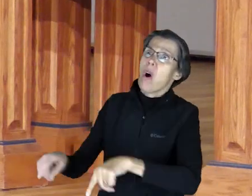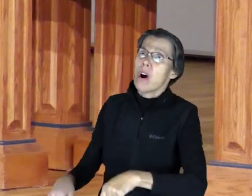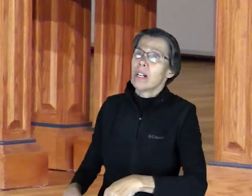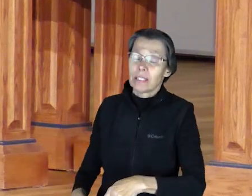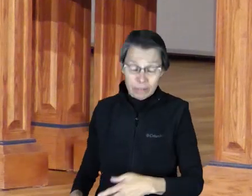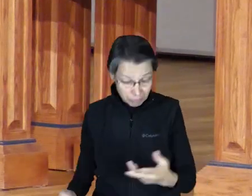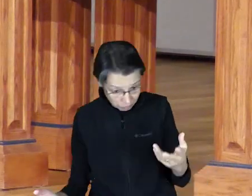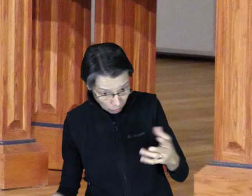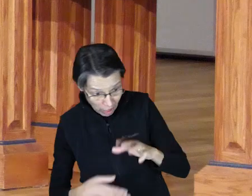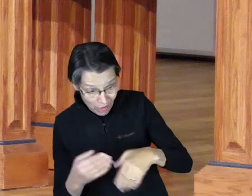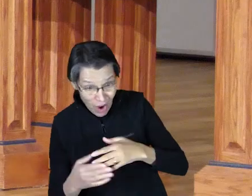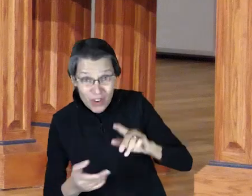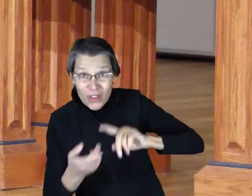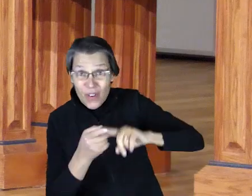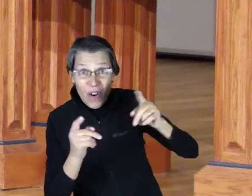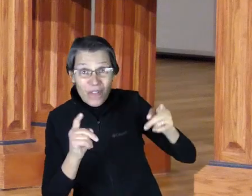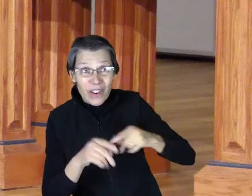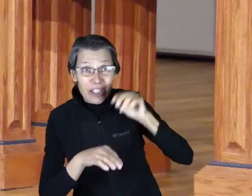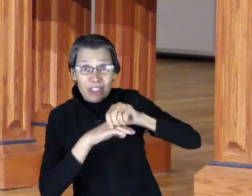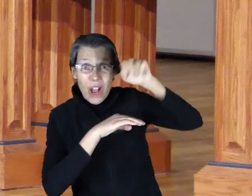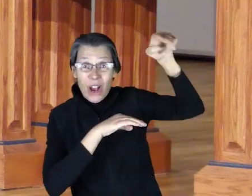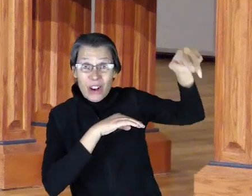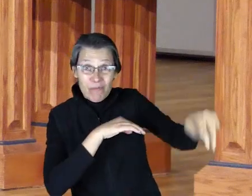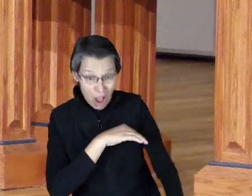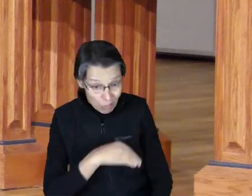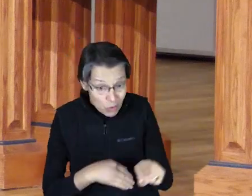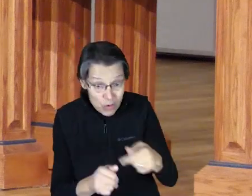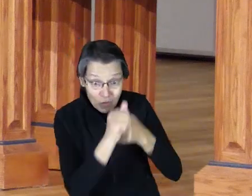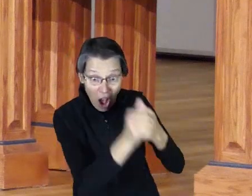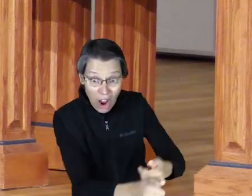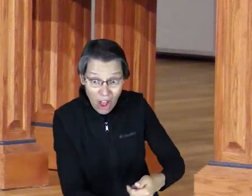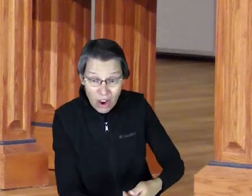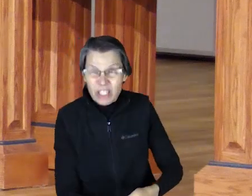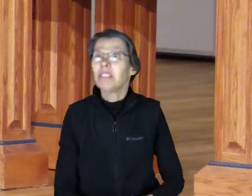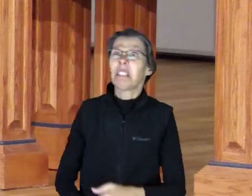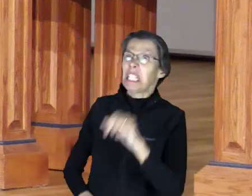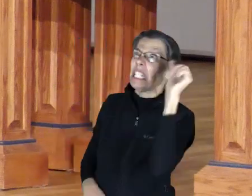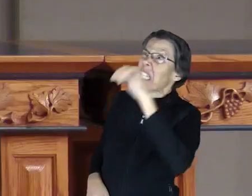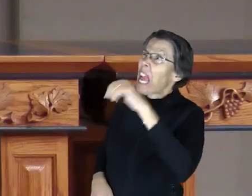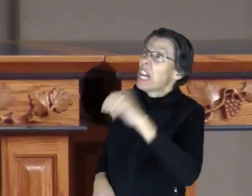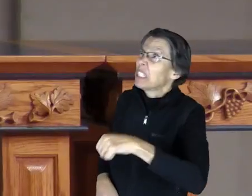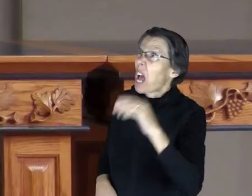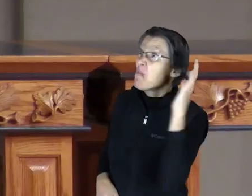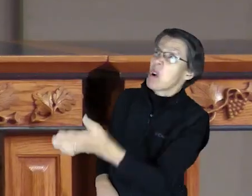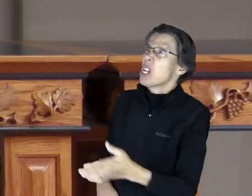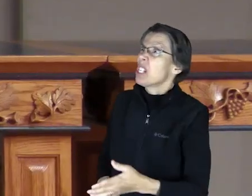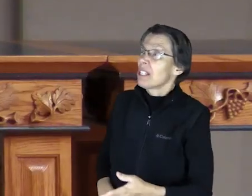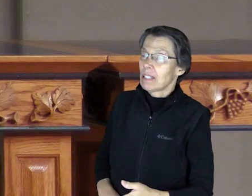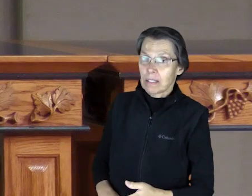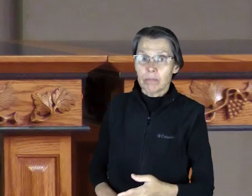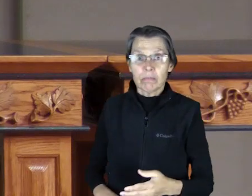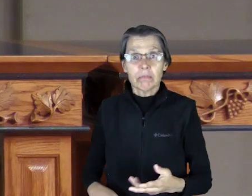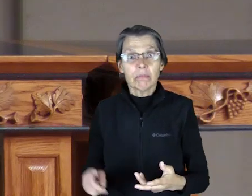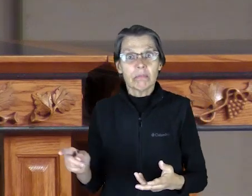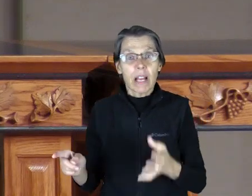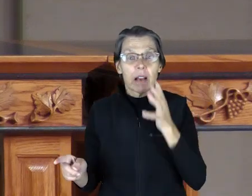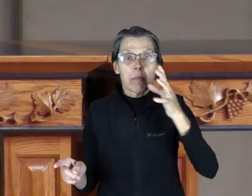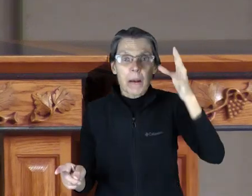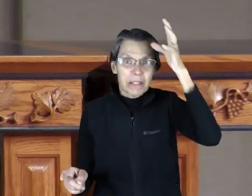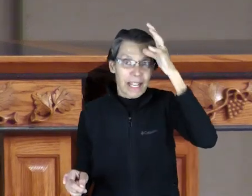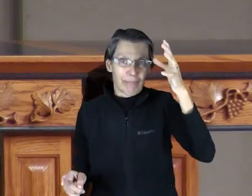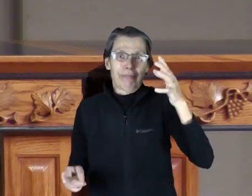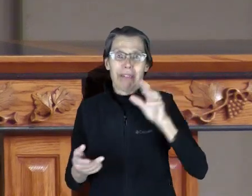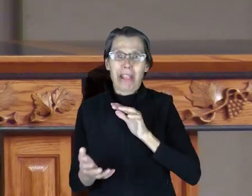if all your friends jumped off of a cliff, would you do so too? And you say, yes, and you mean it. And they don't get